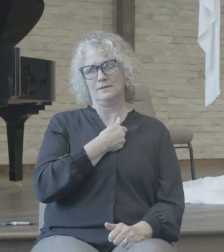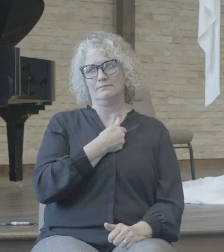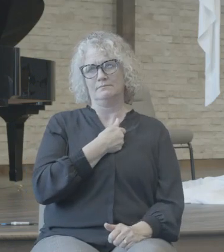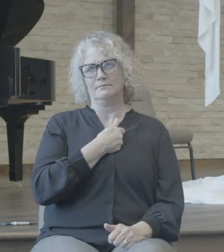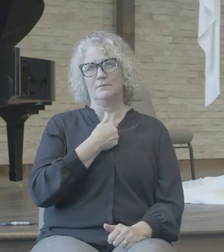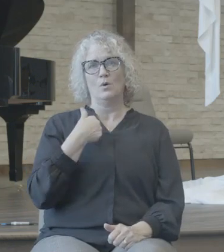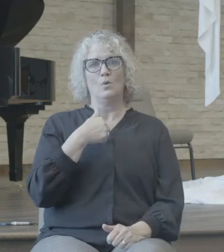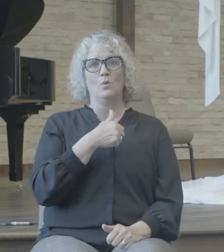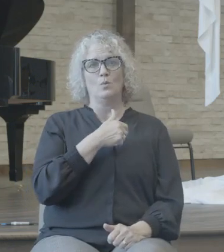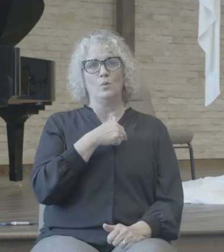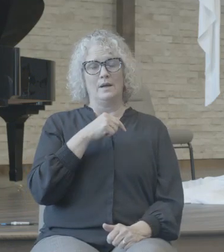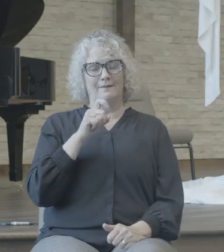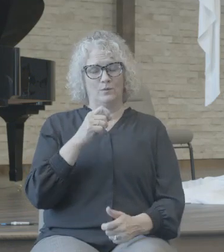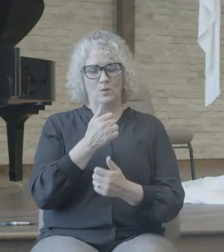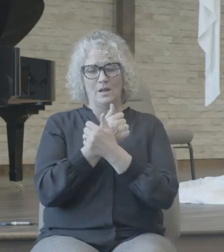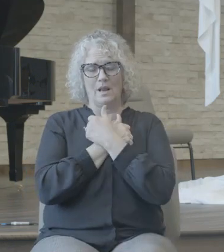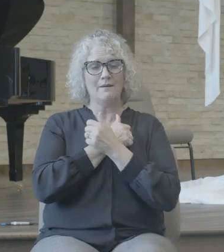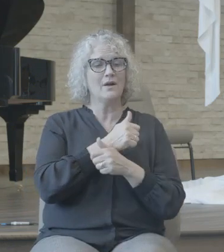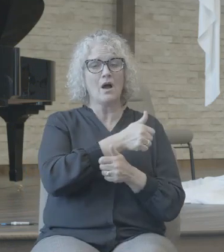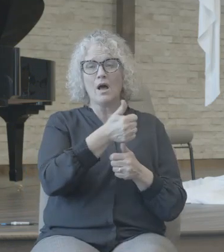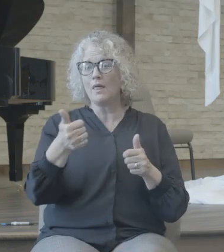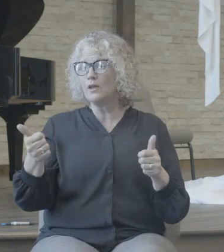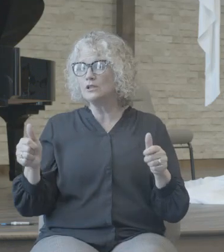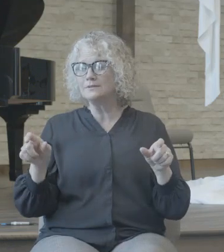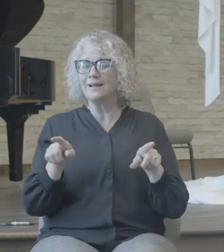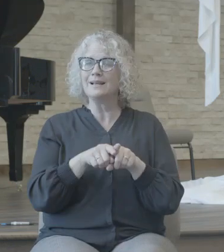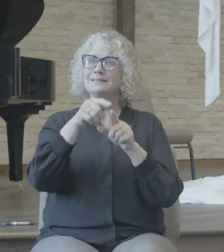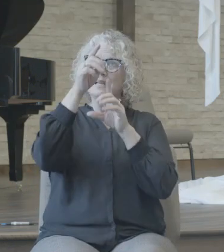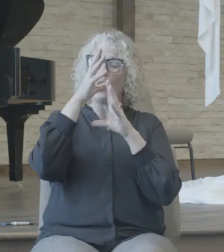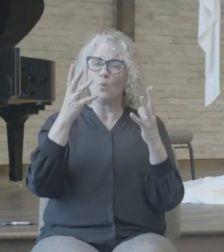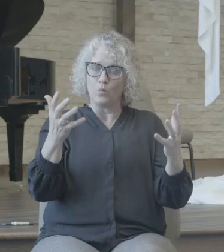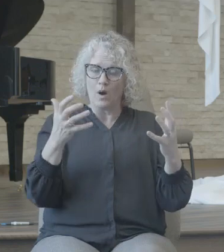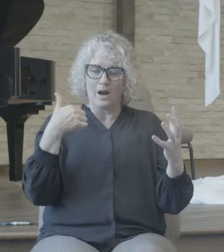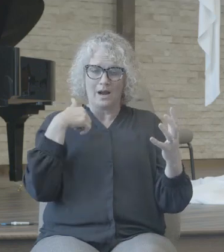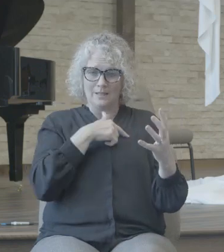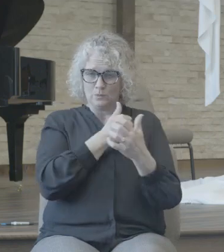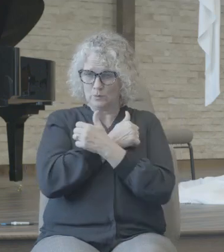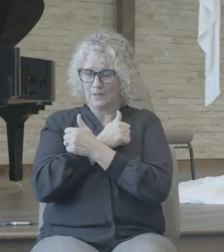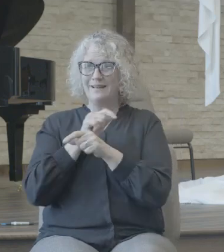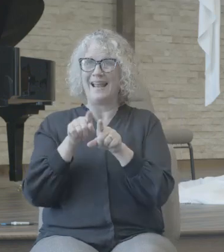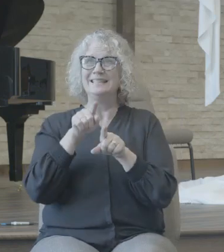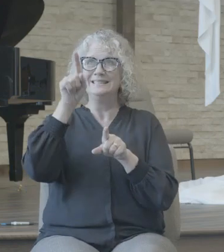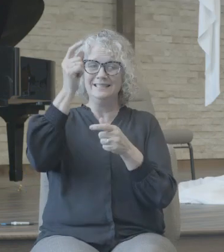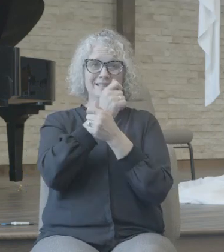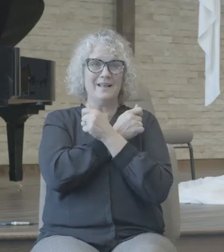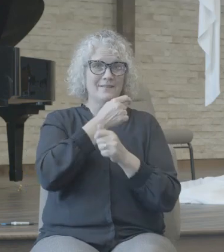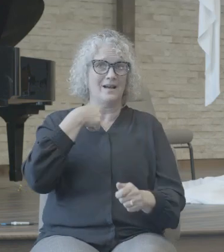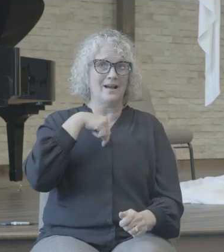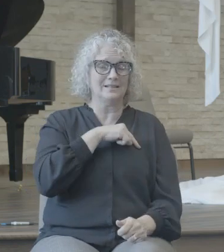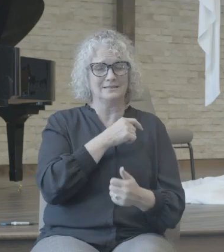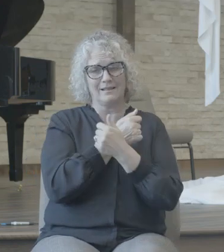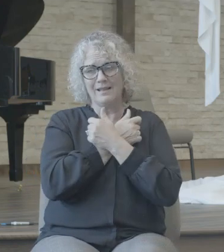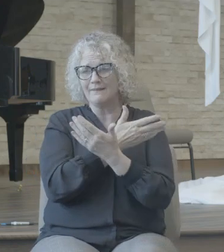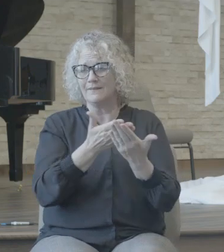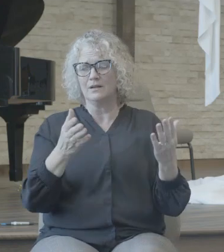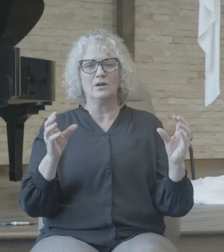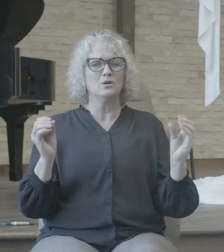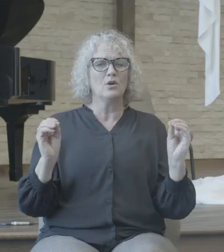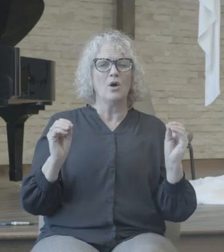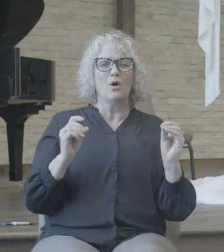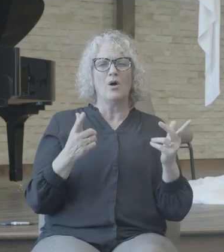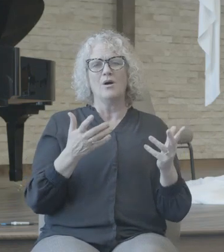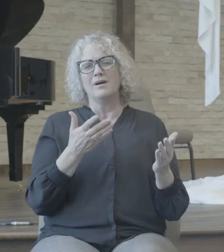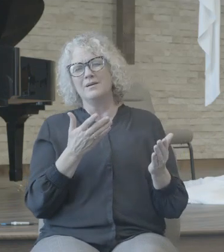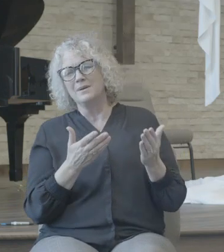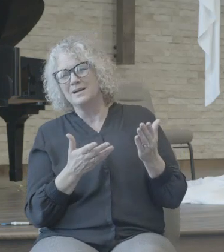love others as God wants us to love, the way He loves us, to love others with no conditions and